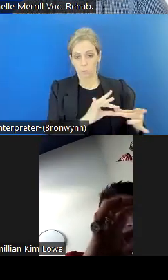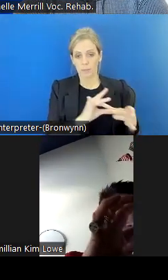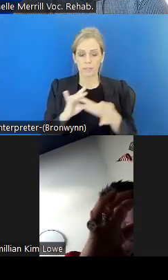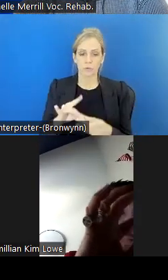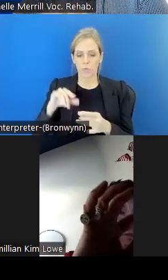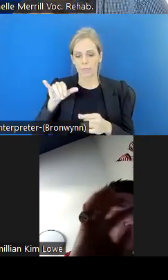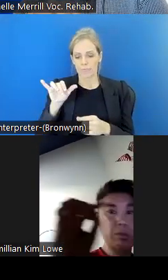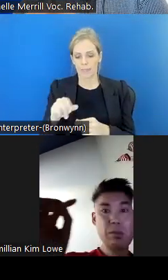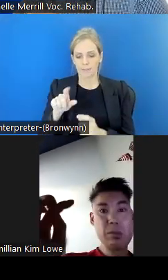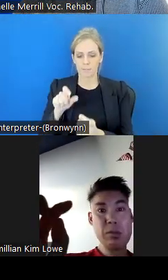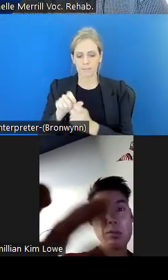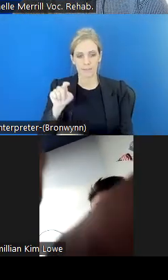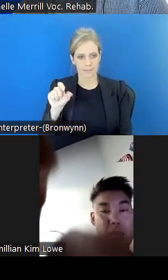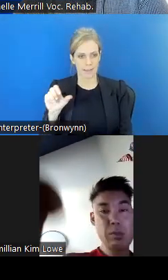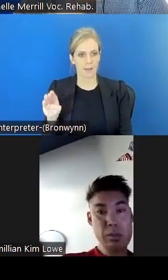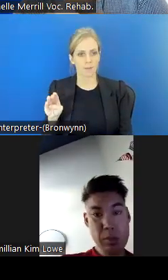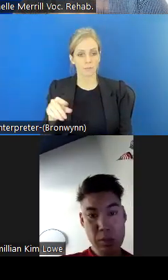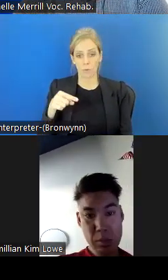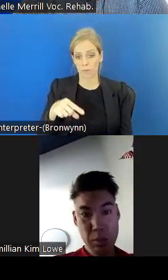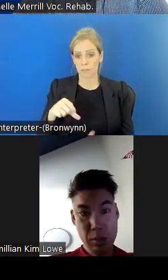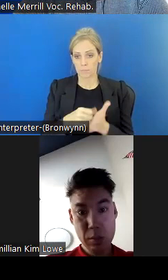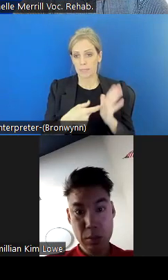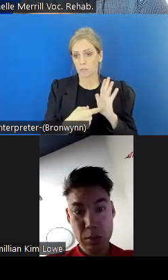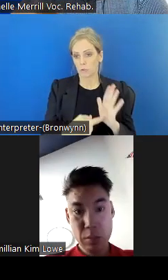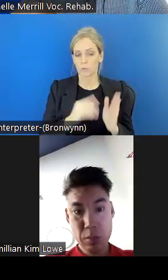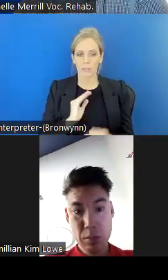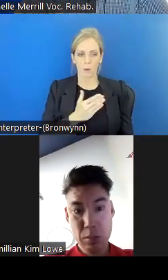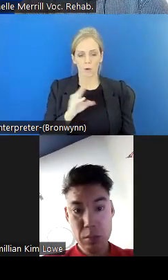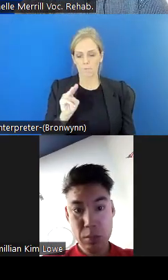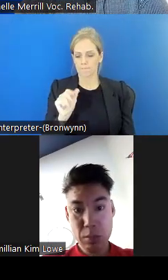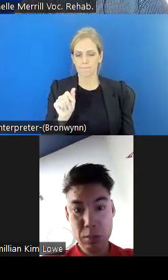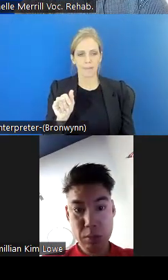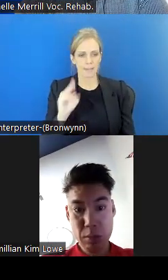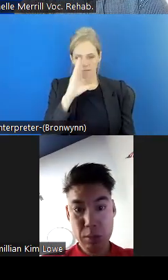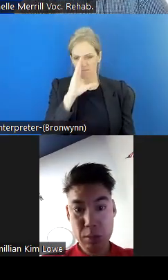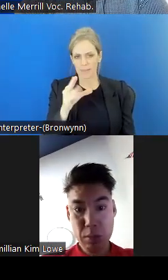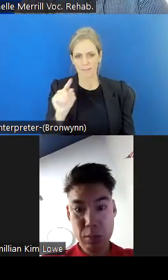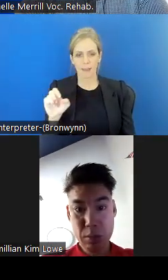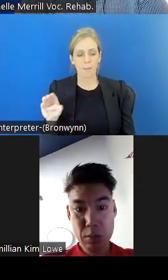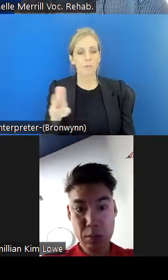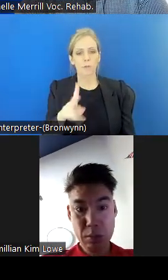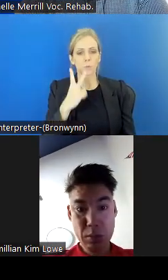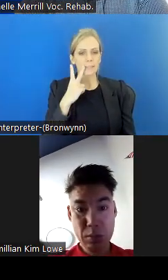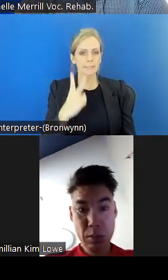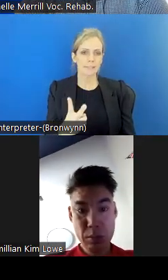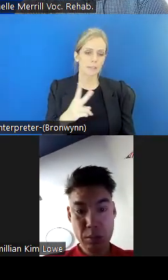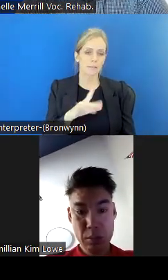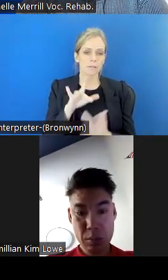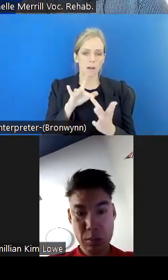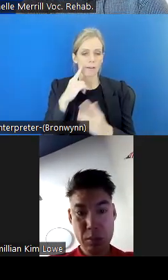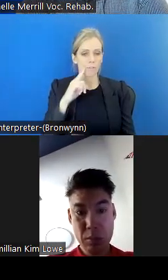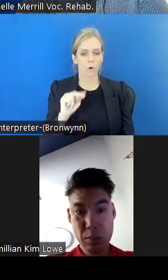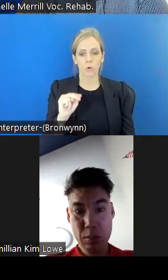that tab. In this case, it's our main tab. So you'll have the contact information of the Northern and Southern district